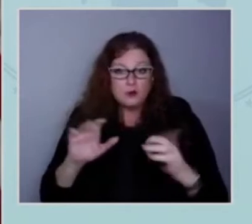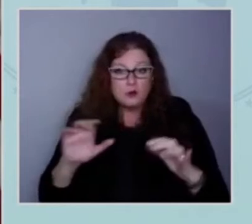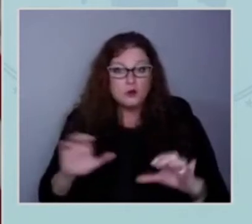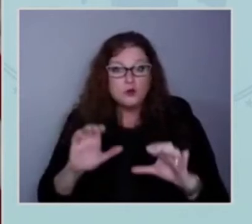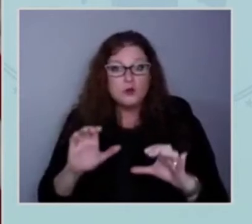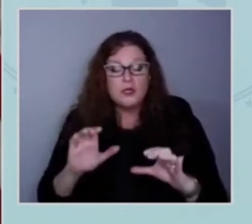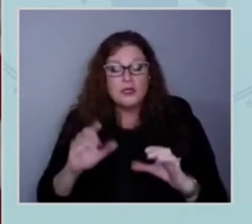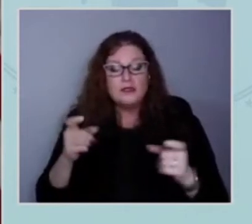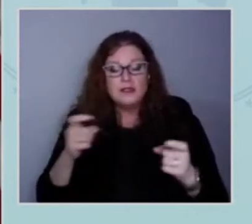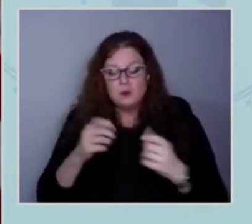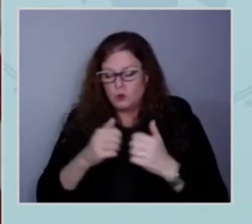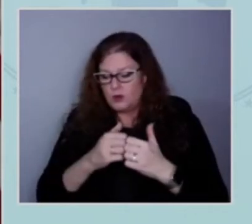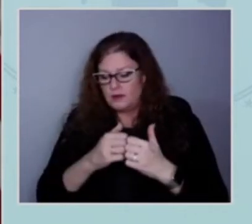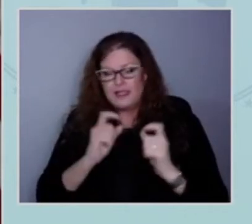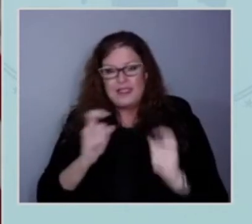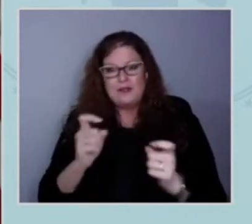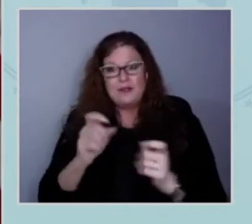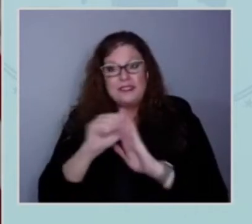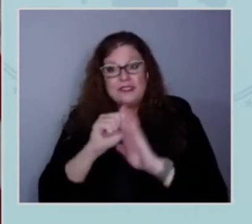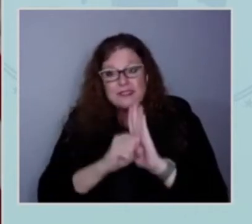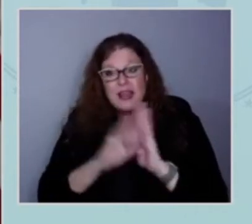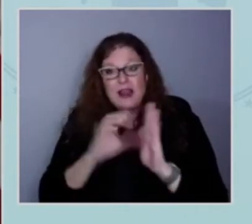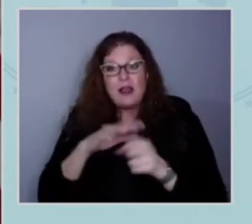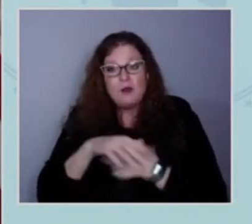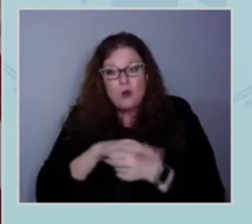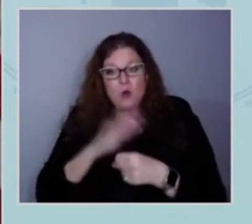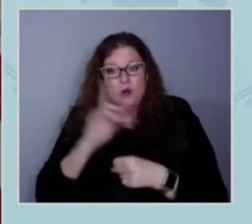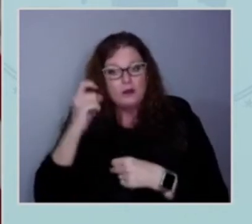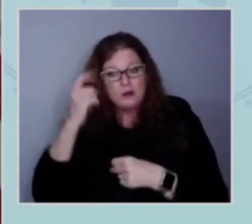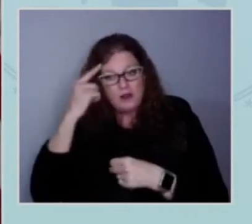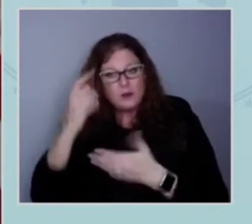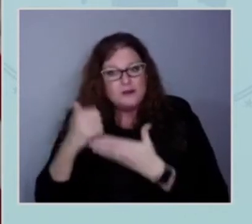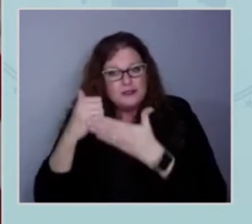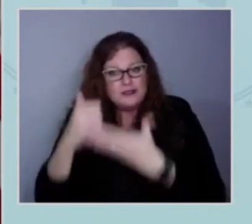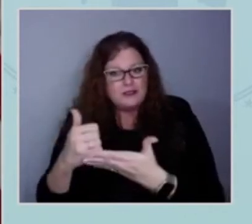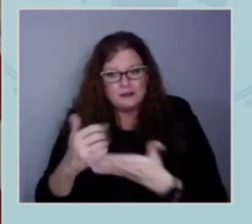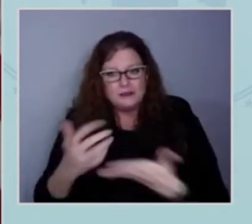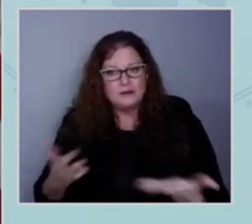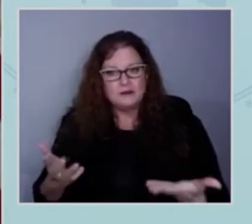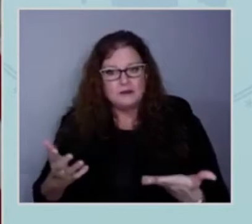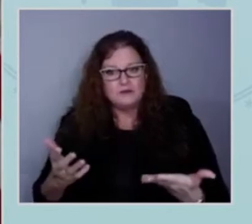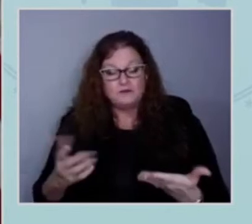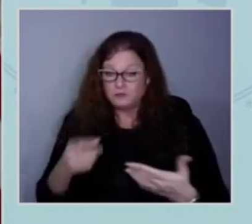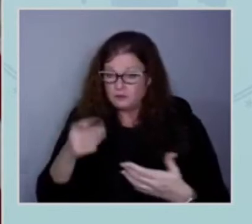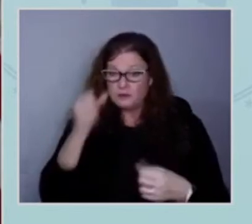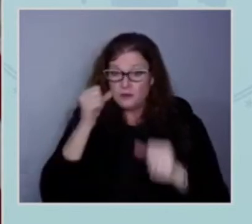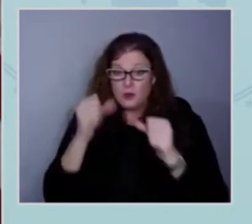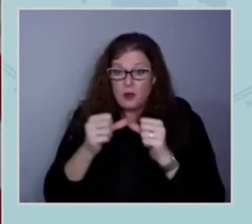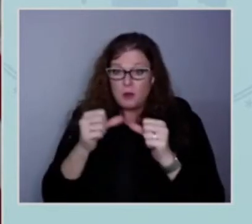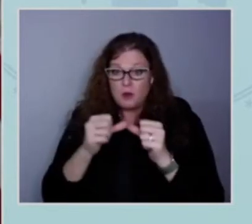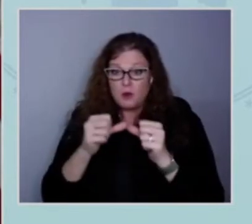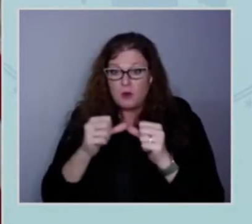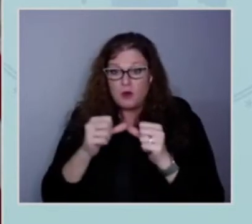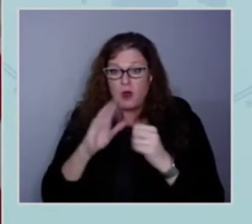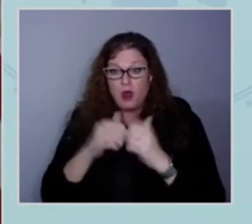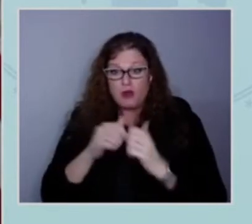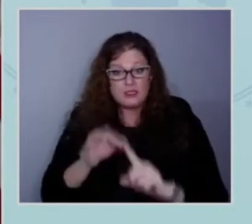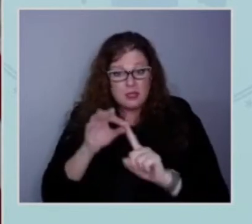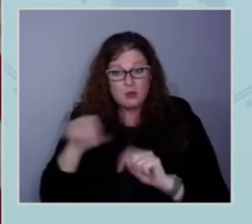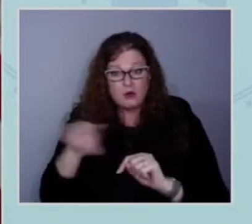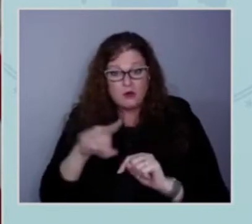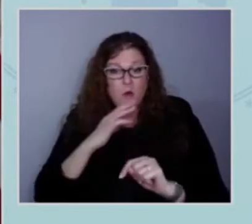state workers is, one of the most important things we have to do is we have to deal with giving state and local governments